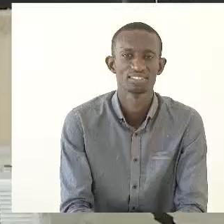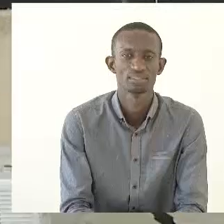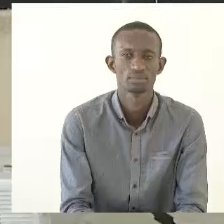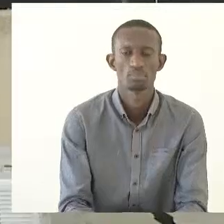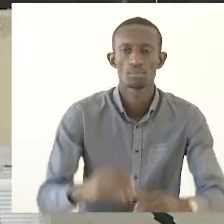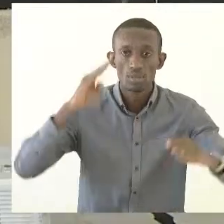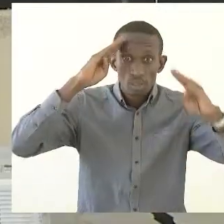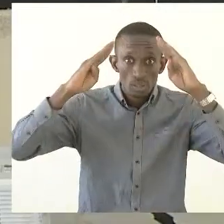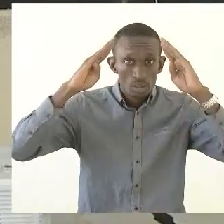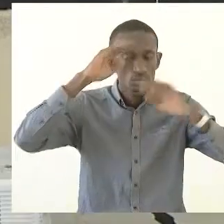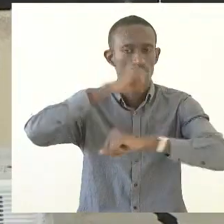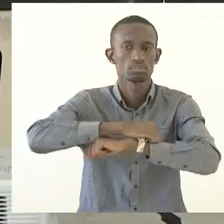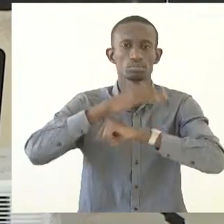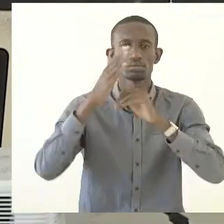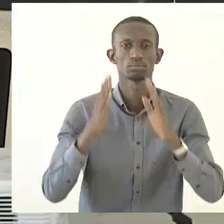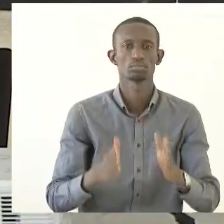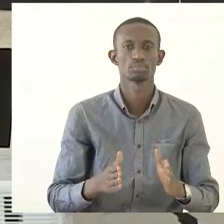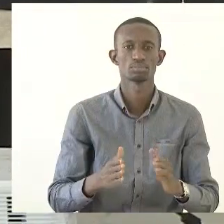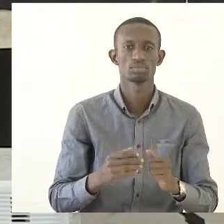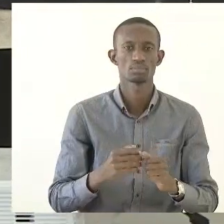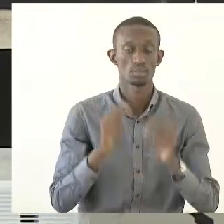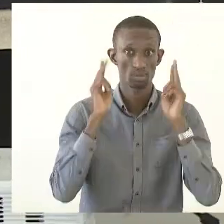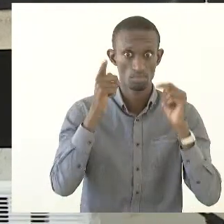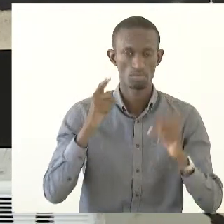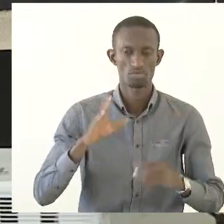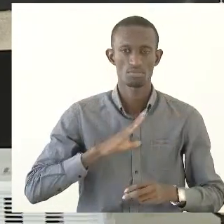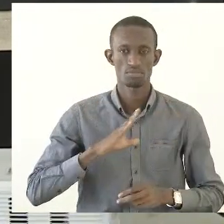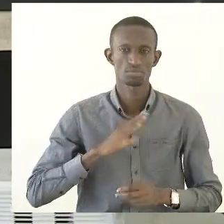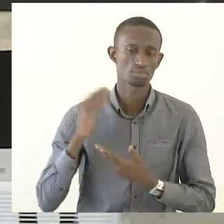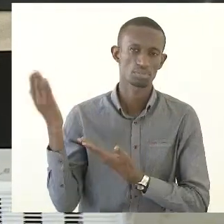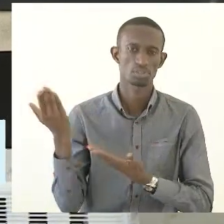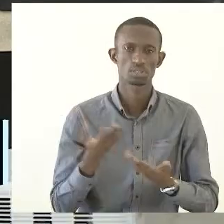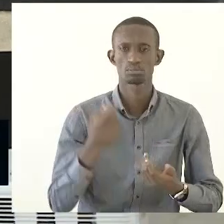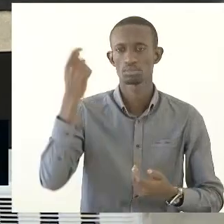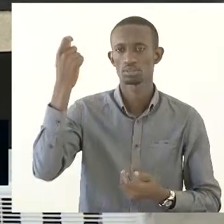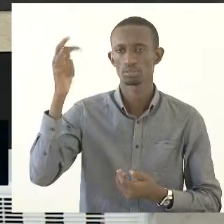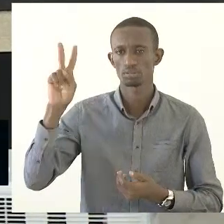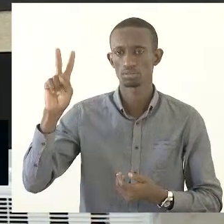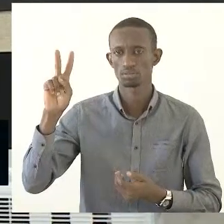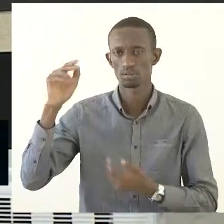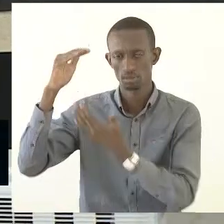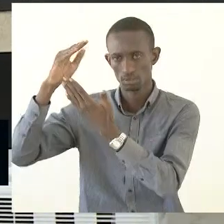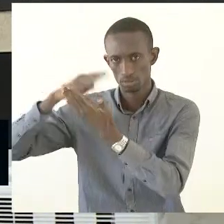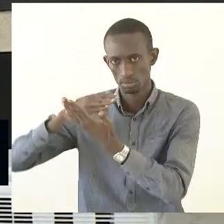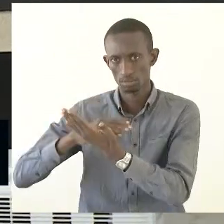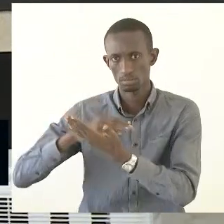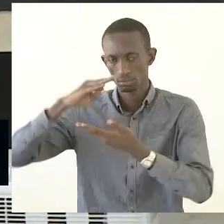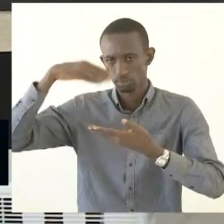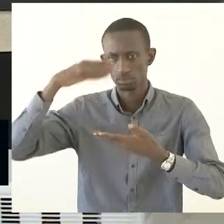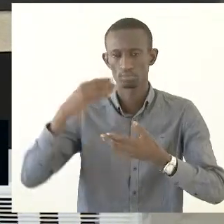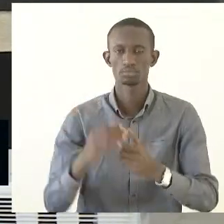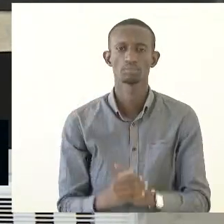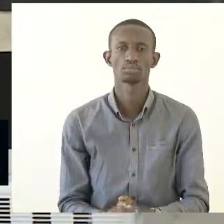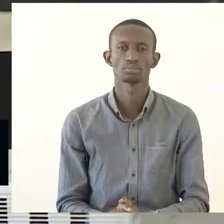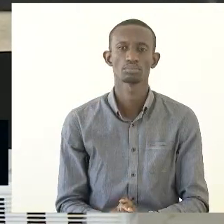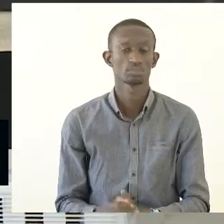Hello students, a very warm welcome to the TV learning programs. I'm teacher Herbert. As usual, I will